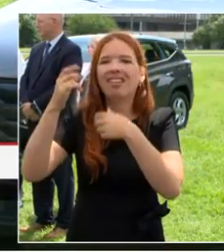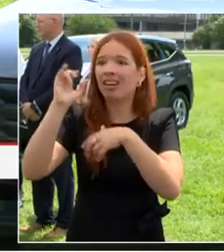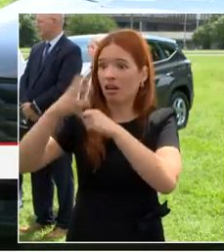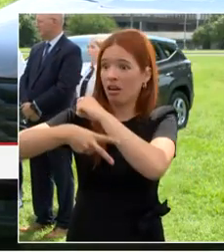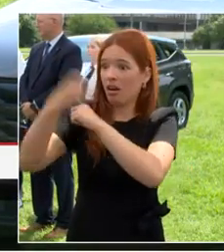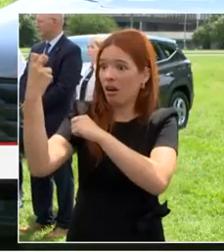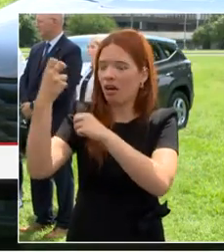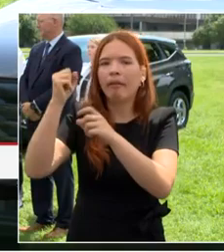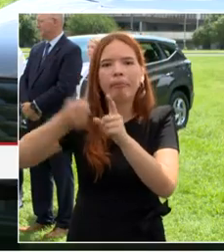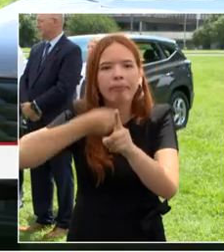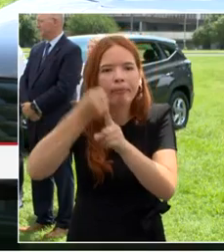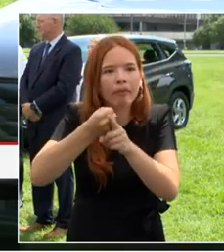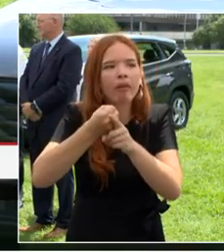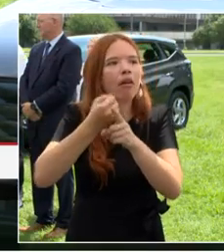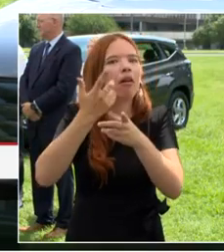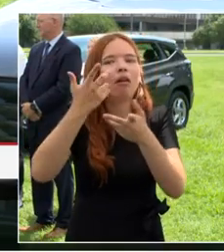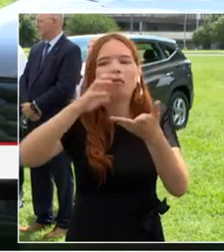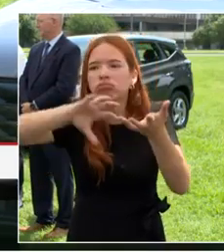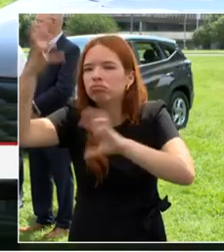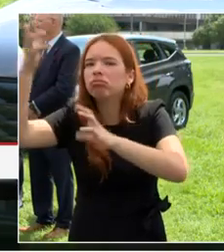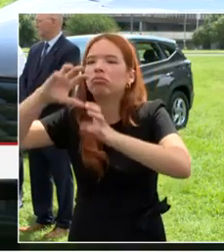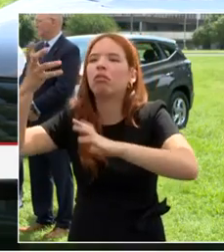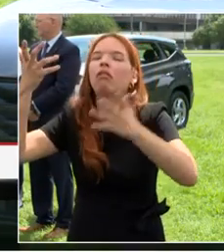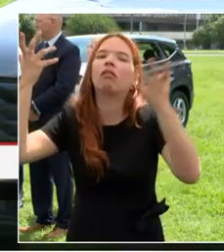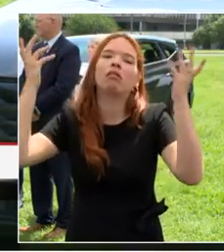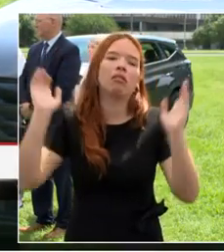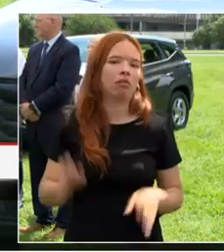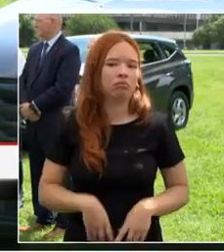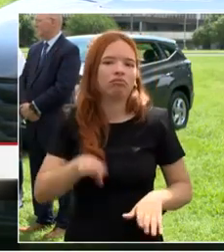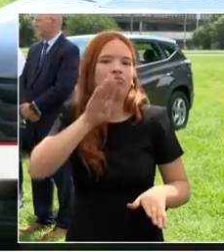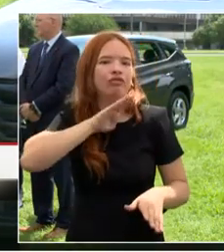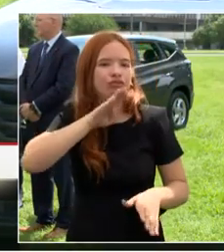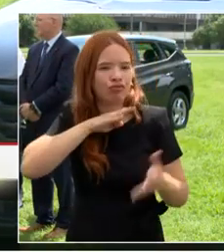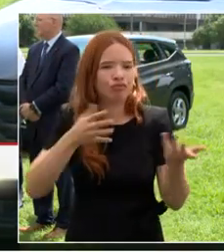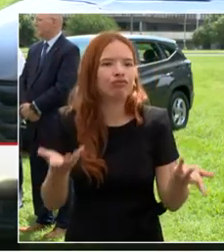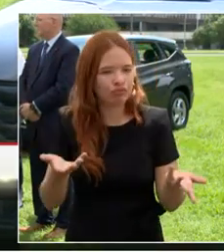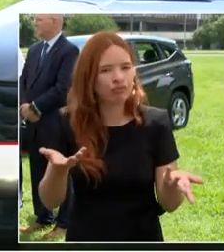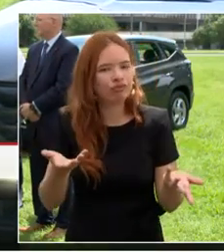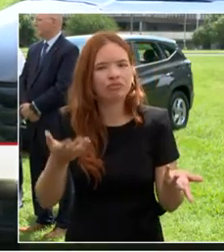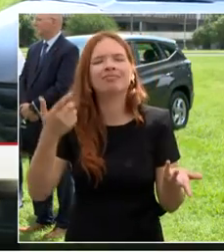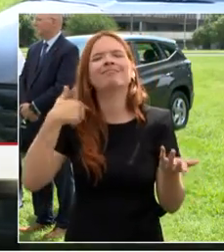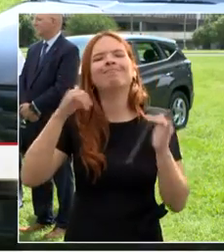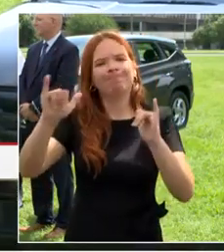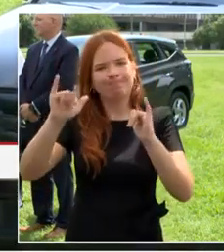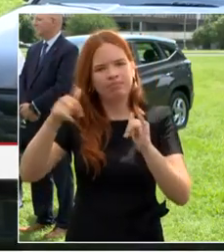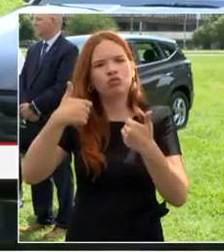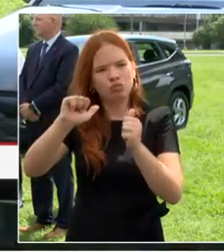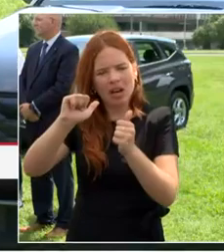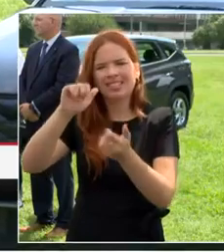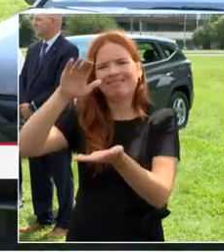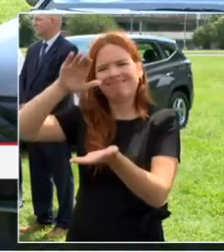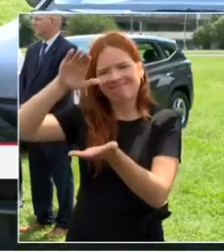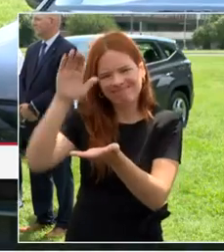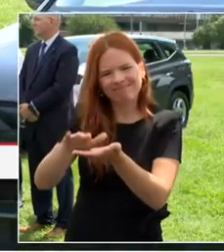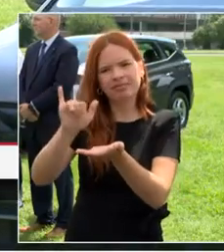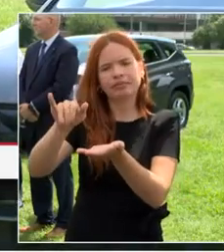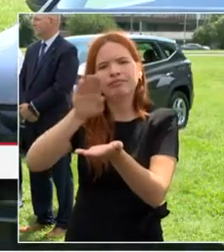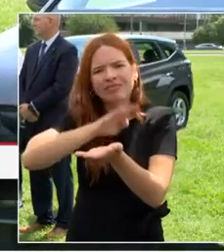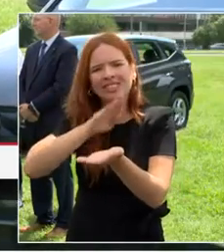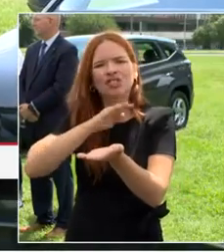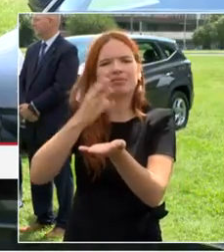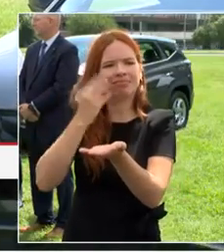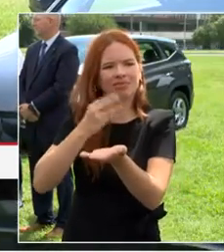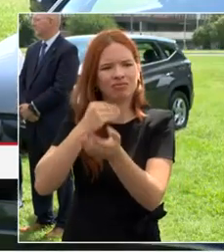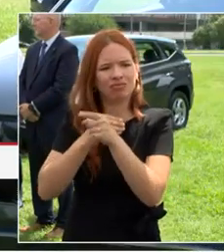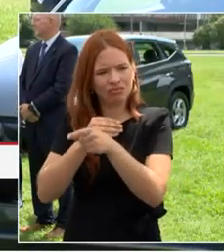our efforts. And we, of course, spend a lot of time talking about how all of our efforts are focused